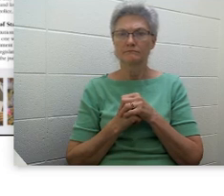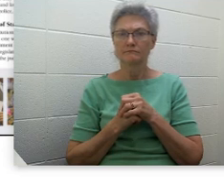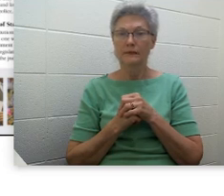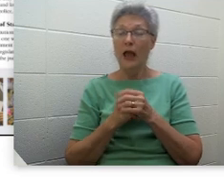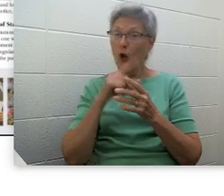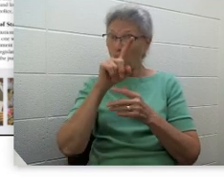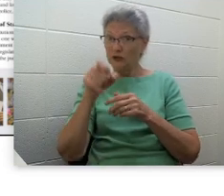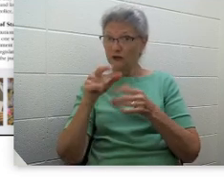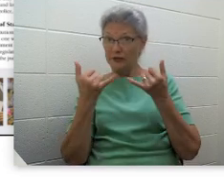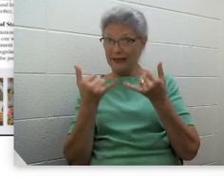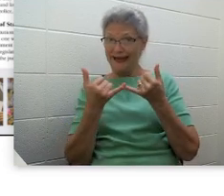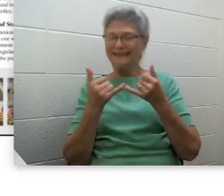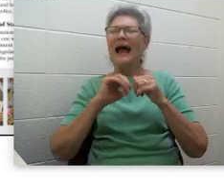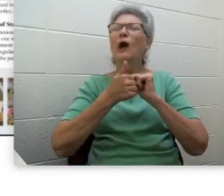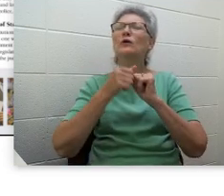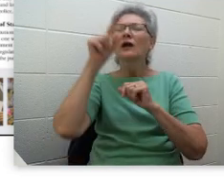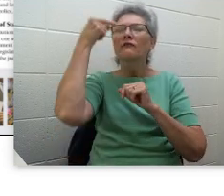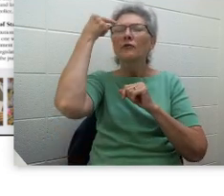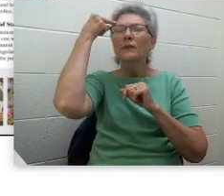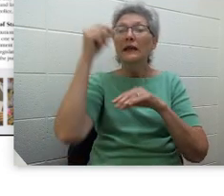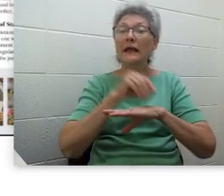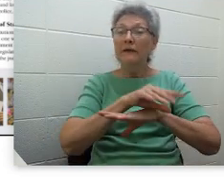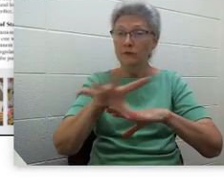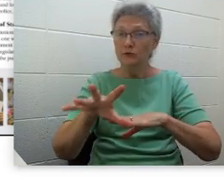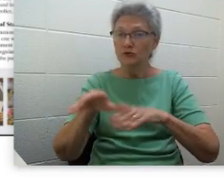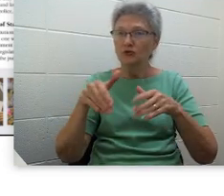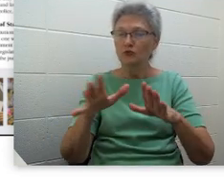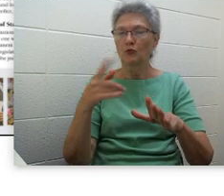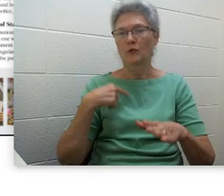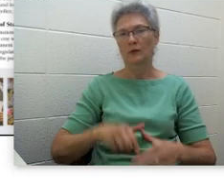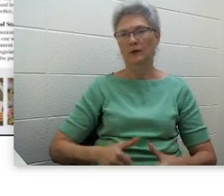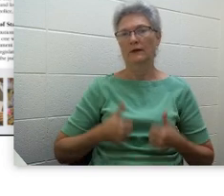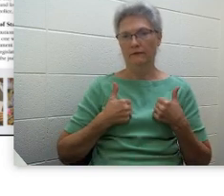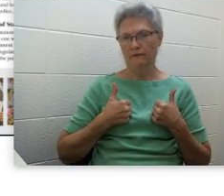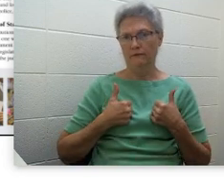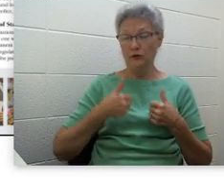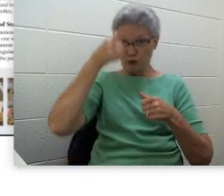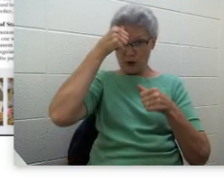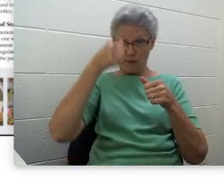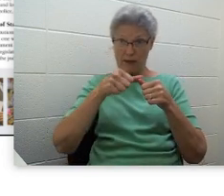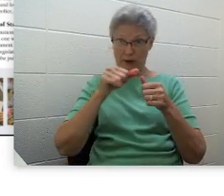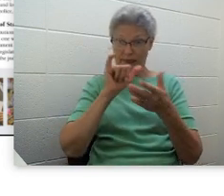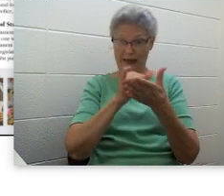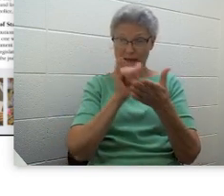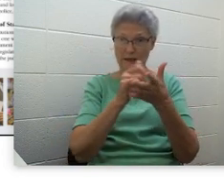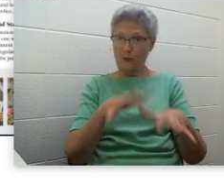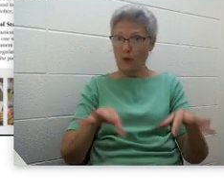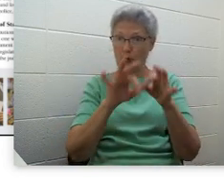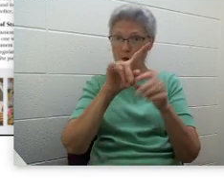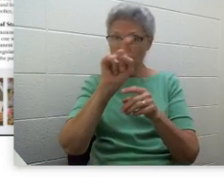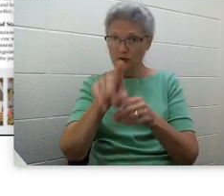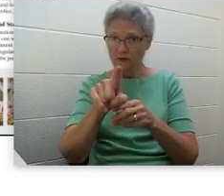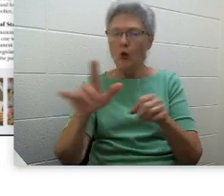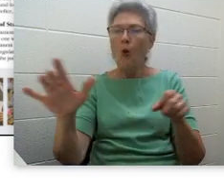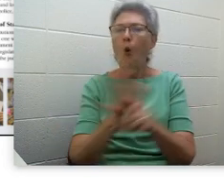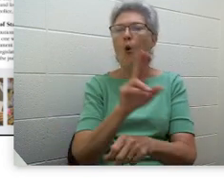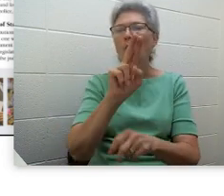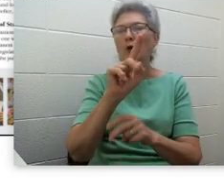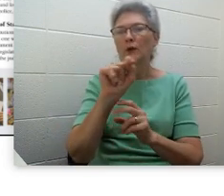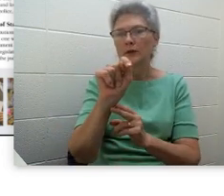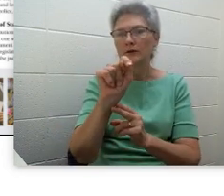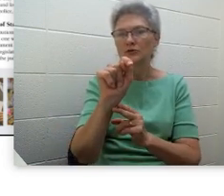Our question today is, how can government influence the way we live? You remember, that is our essential question for this whole unit,